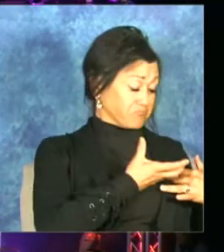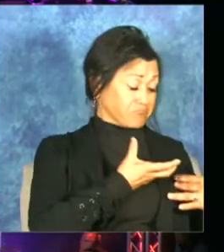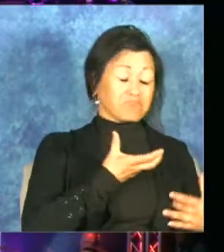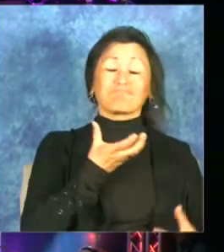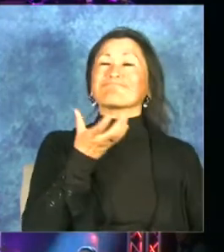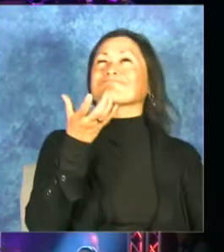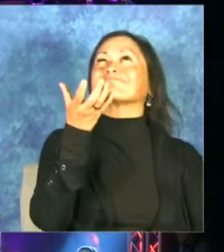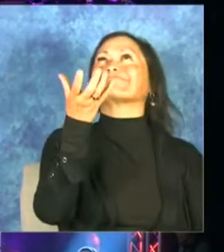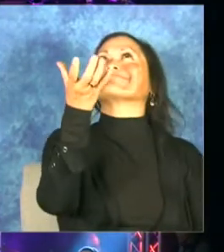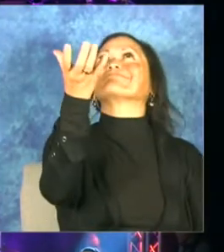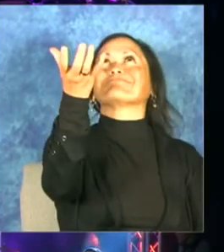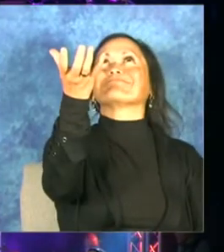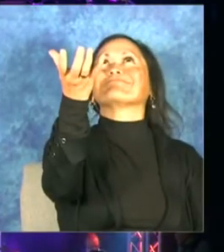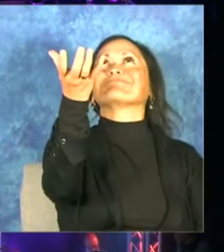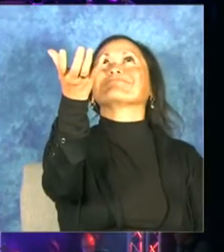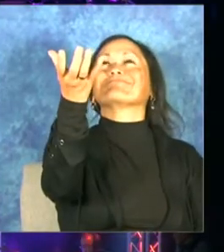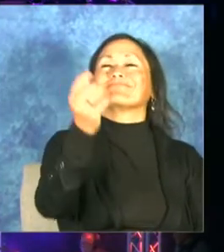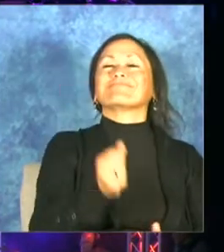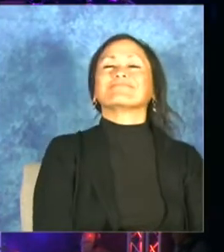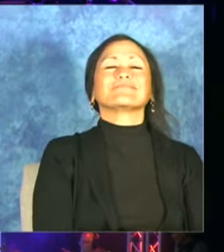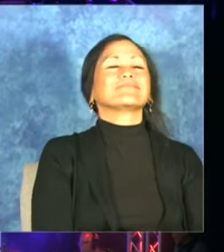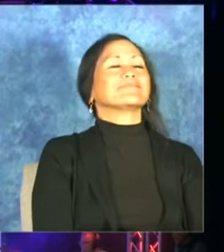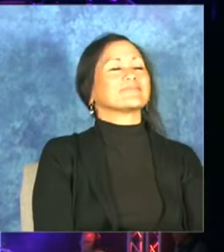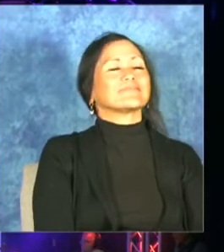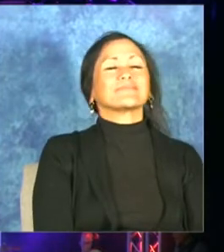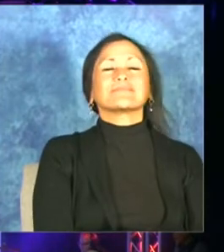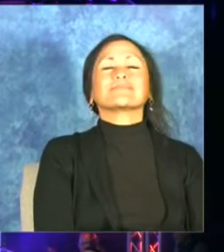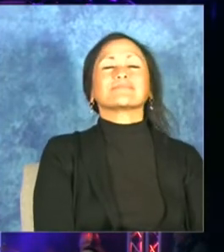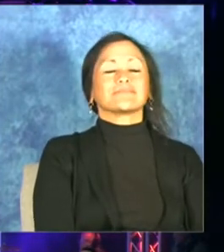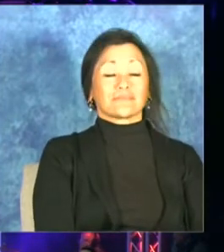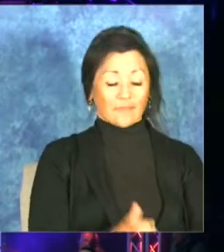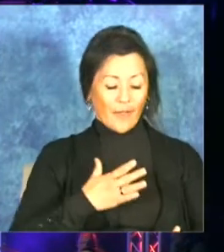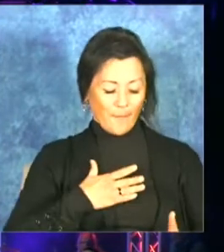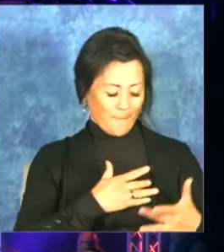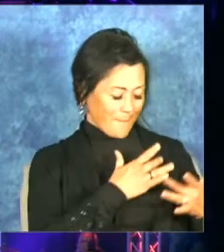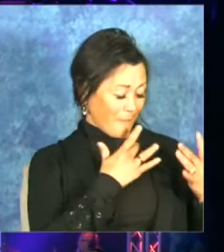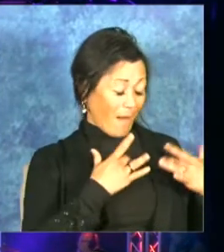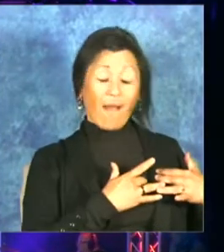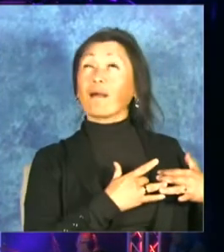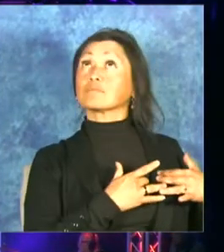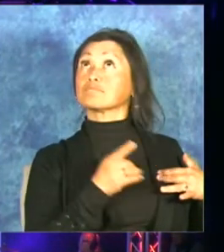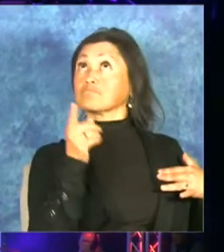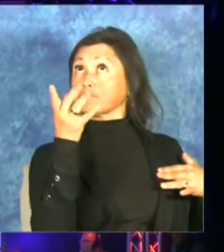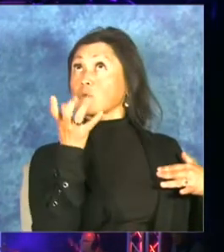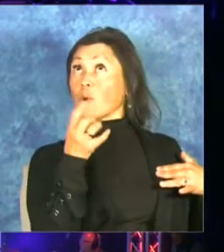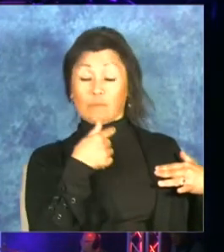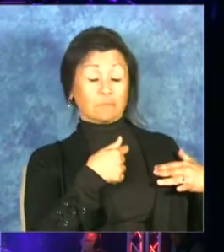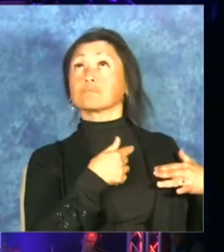You got it. You got it. If you want my heart.